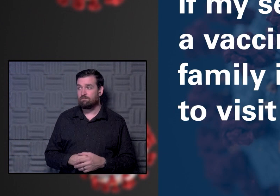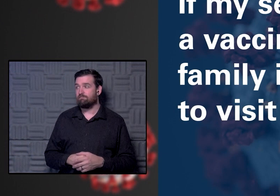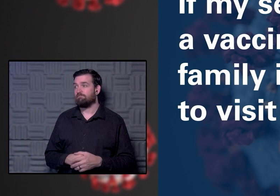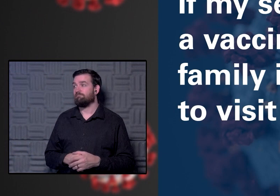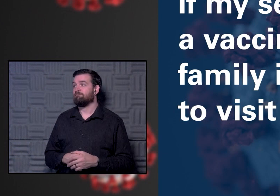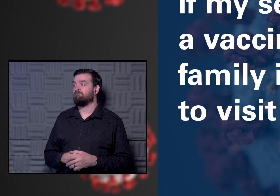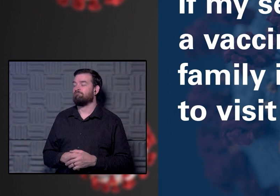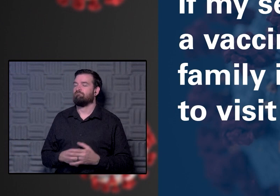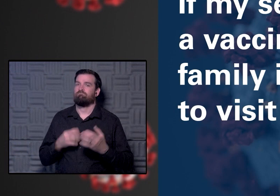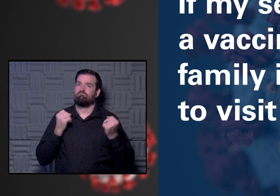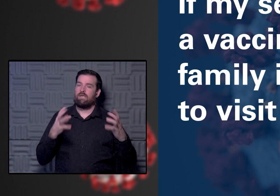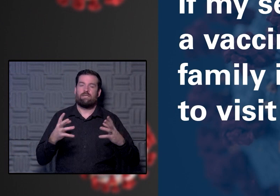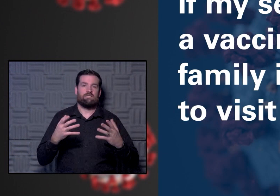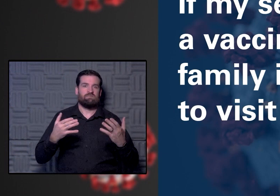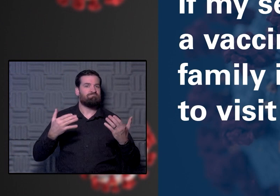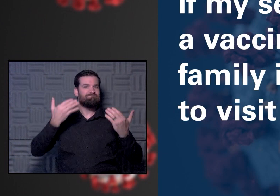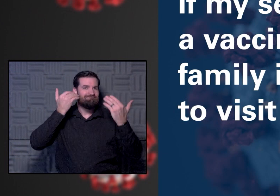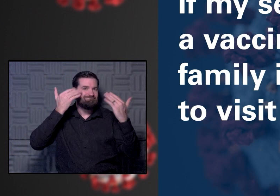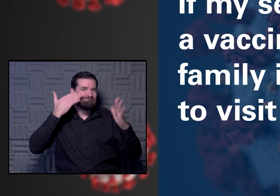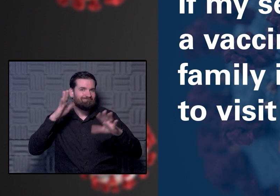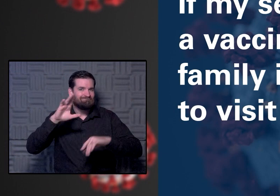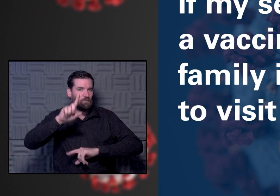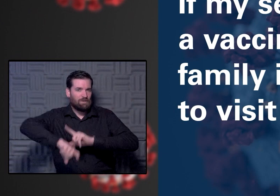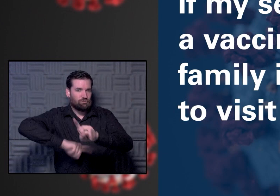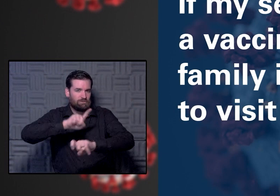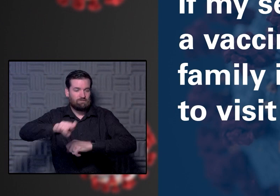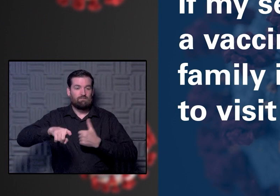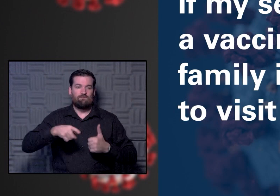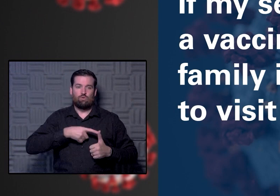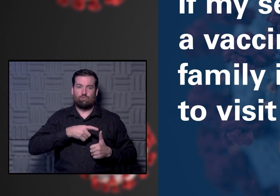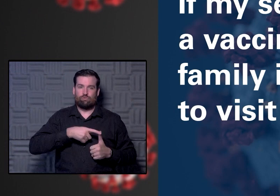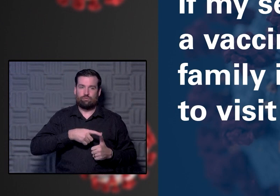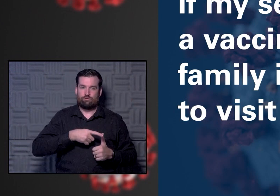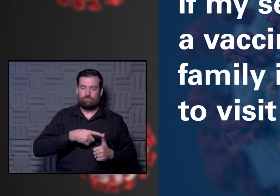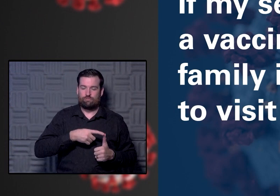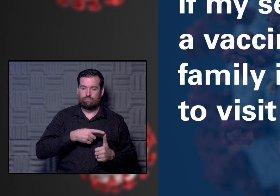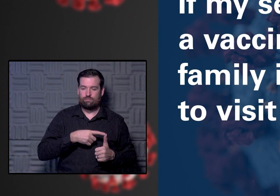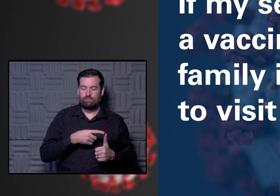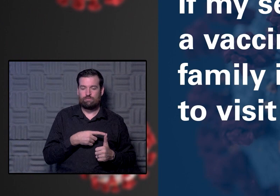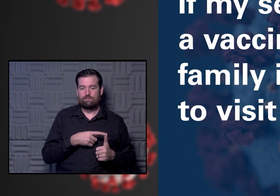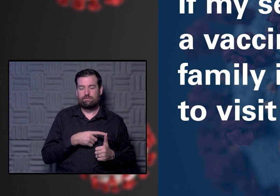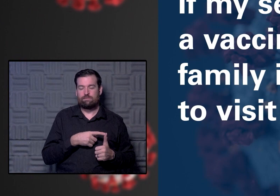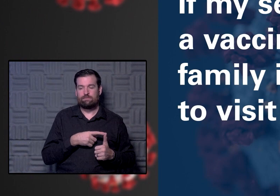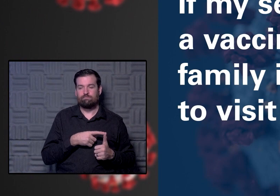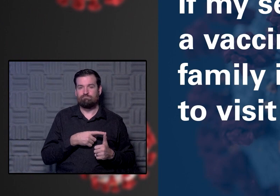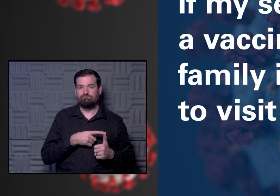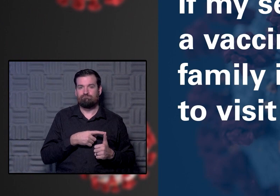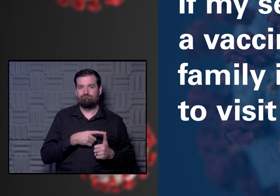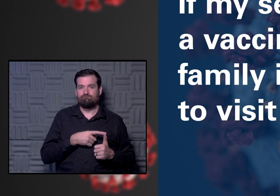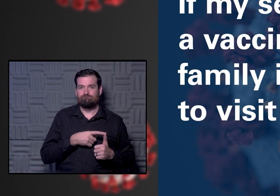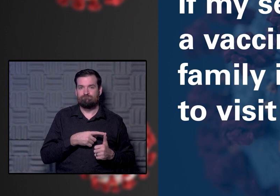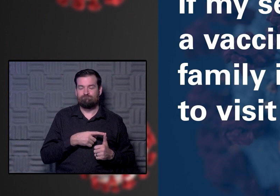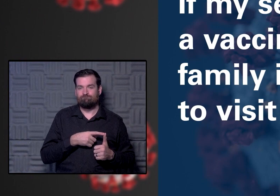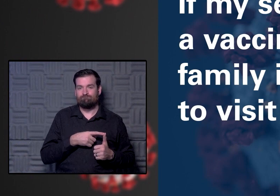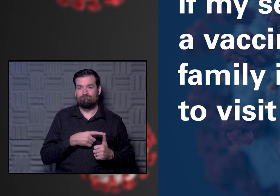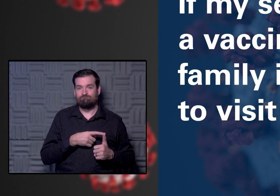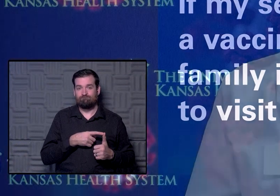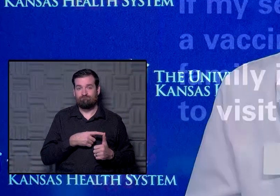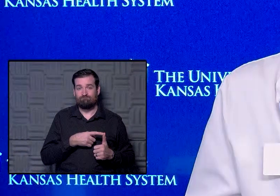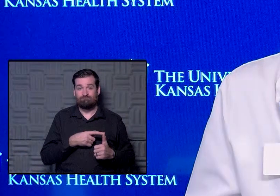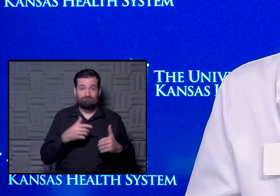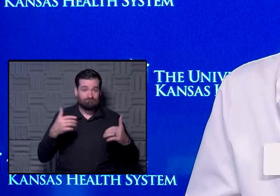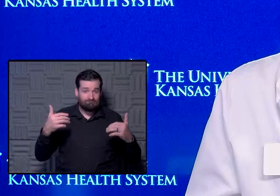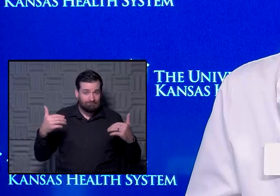So a lot of unknowns in this space, and I think we have to start with the first being we don't actually have